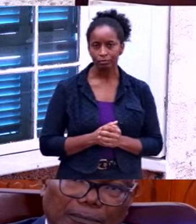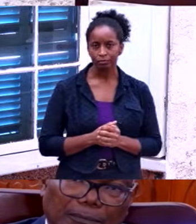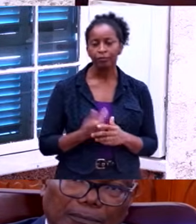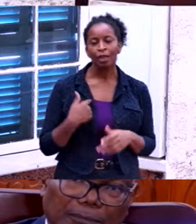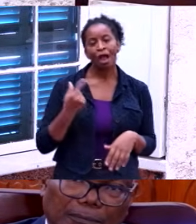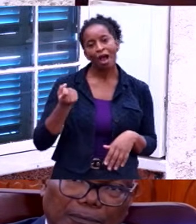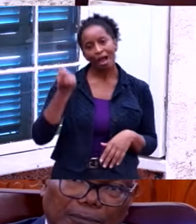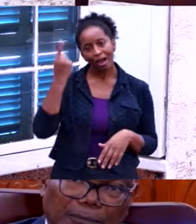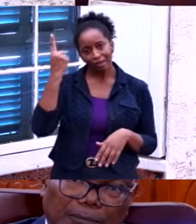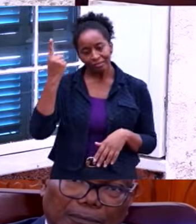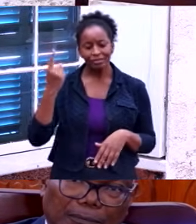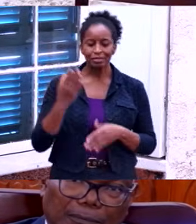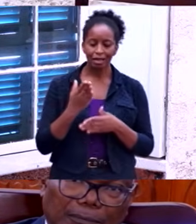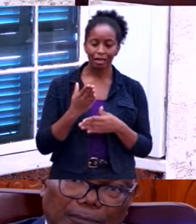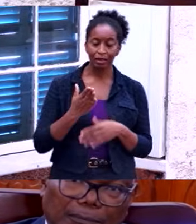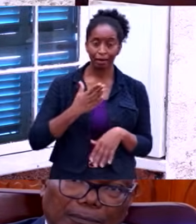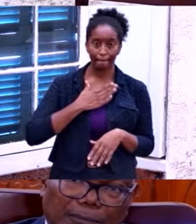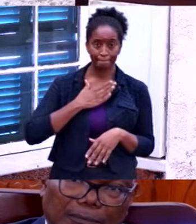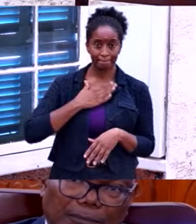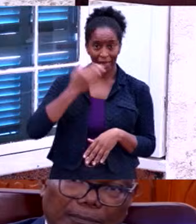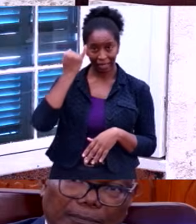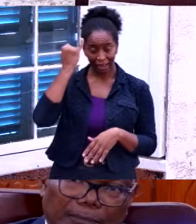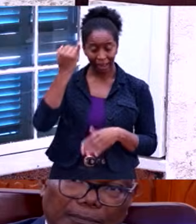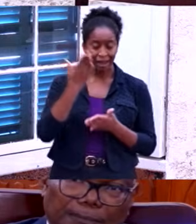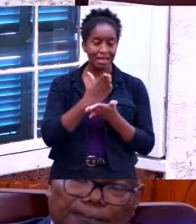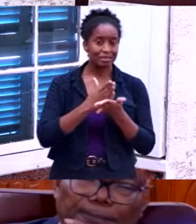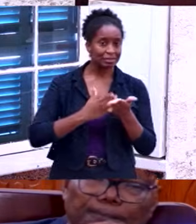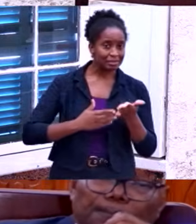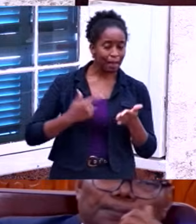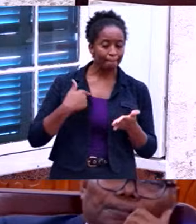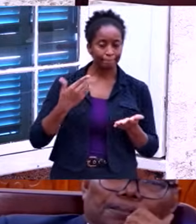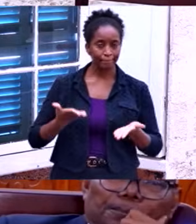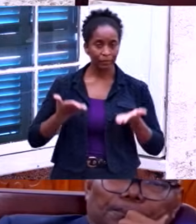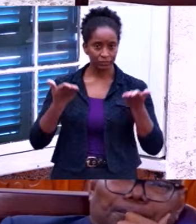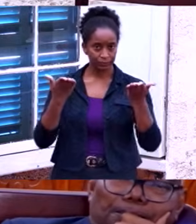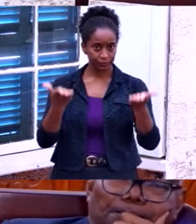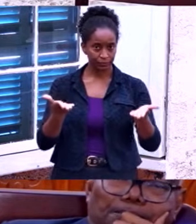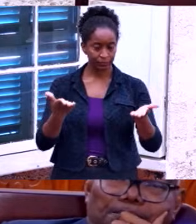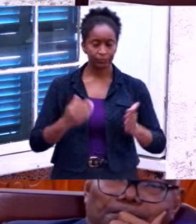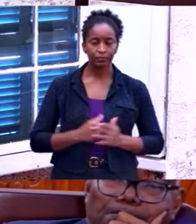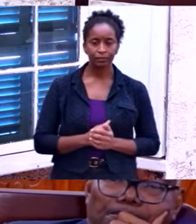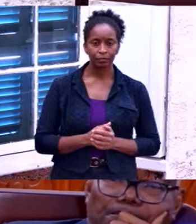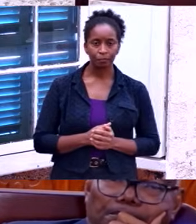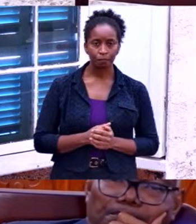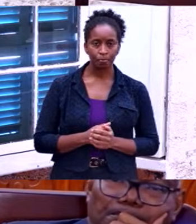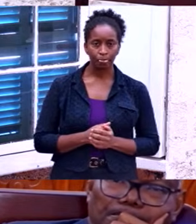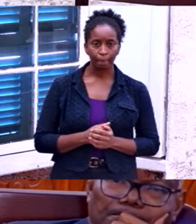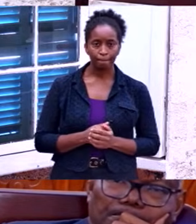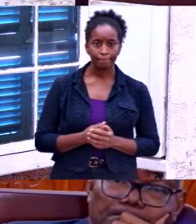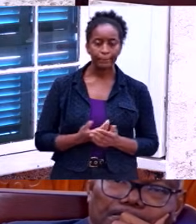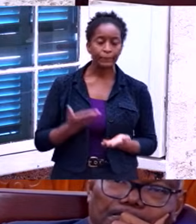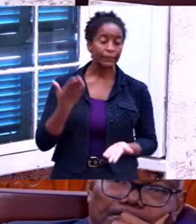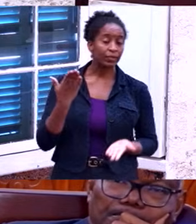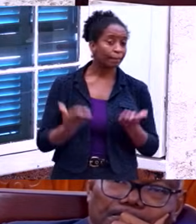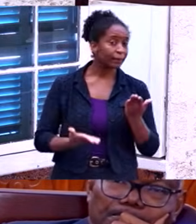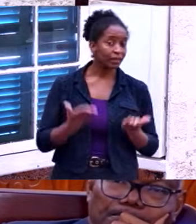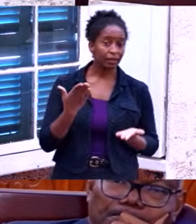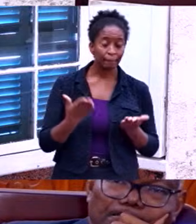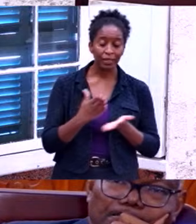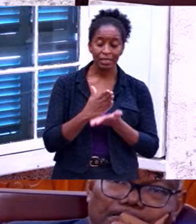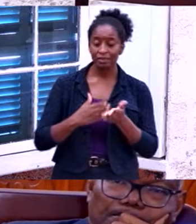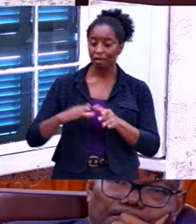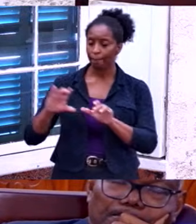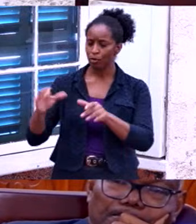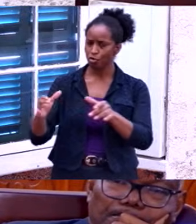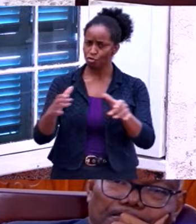or recommended, or the points on which I differed, may attract the attention of various groups in the society. Like I